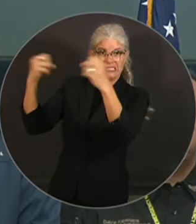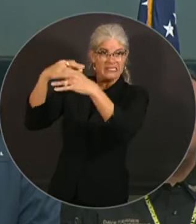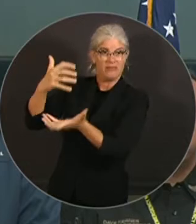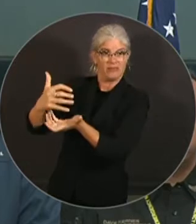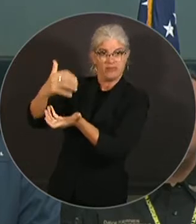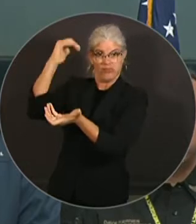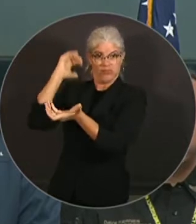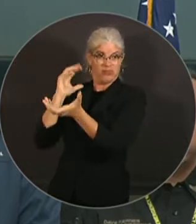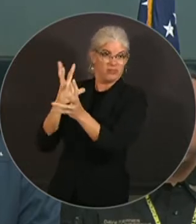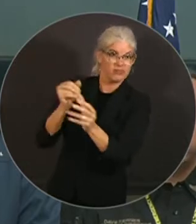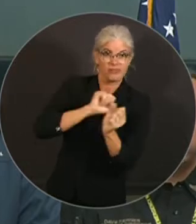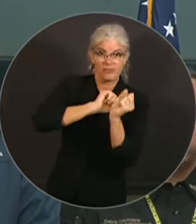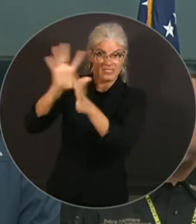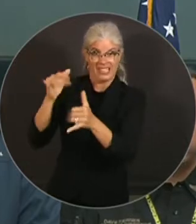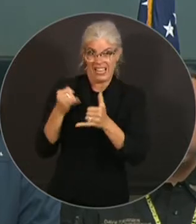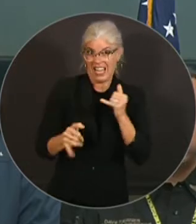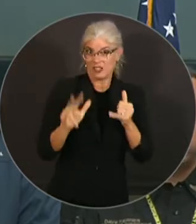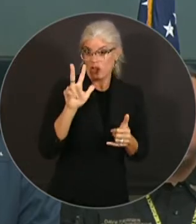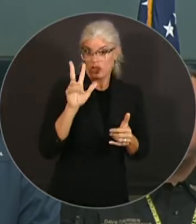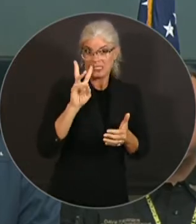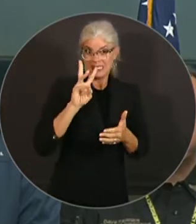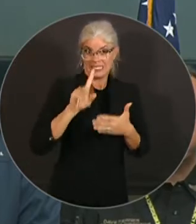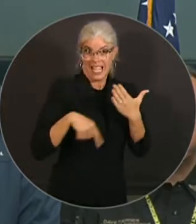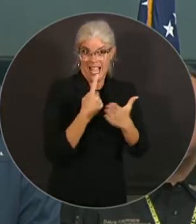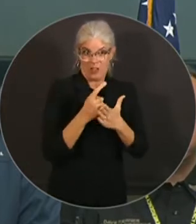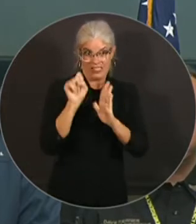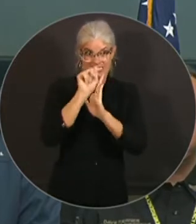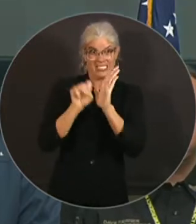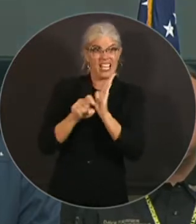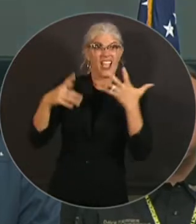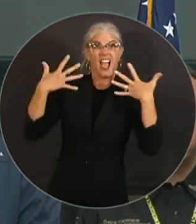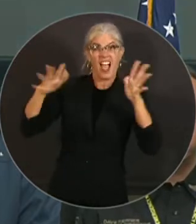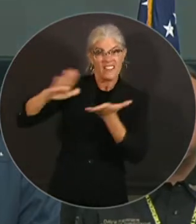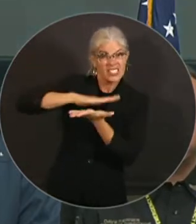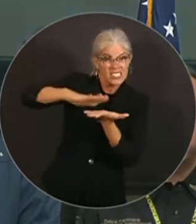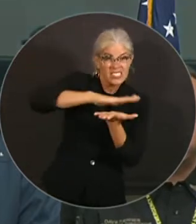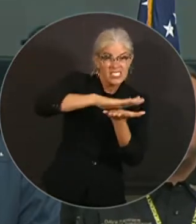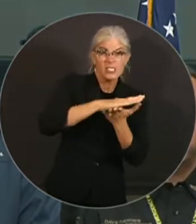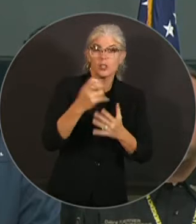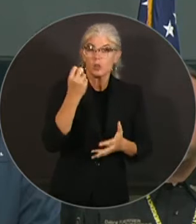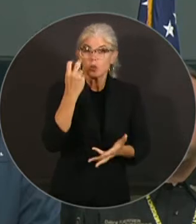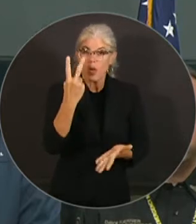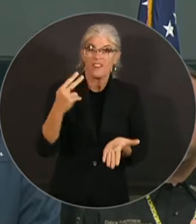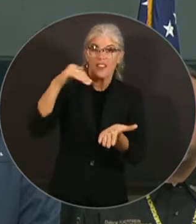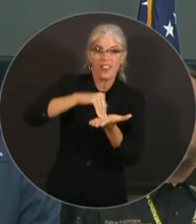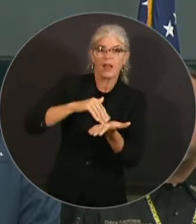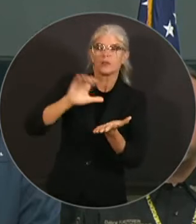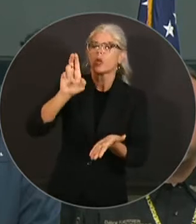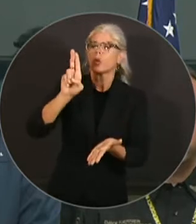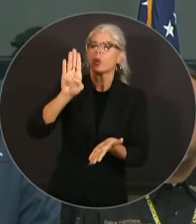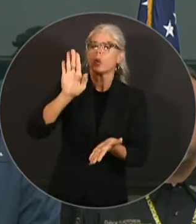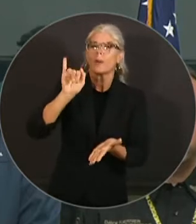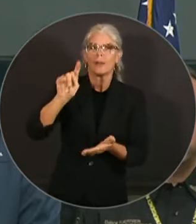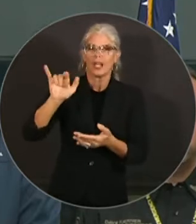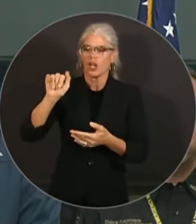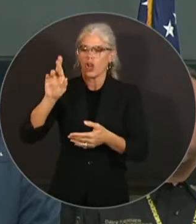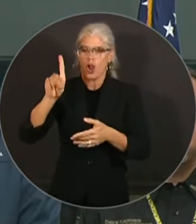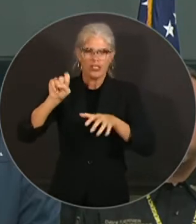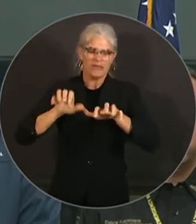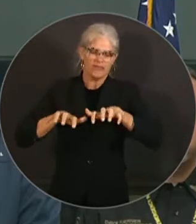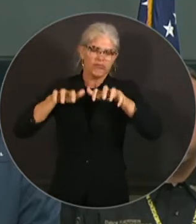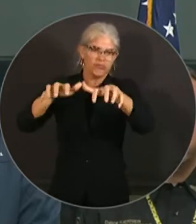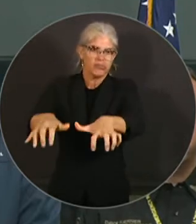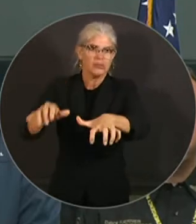state assets have been able to do 12,000 cubic yards of debris removed from communities and brought to landfill. That's